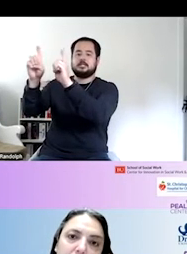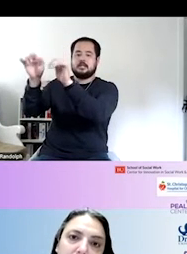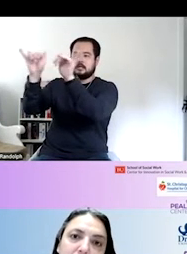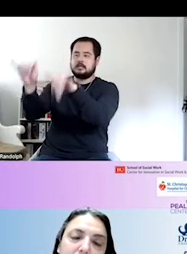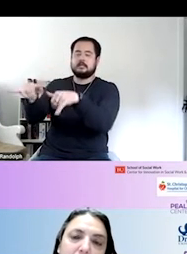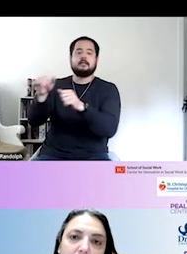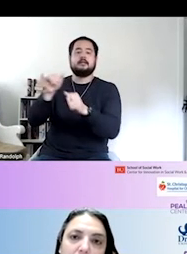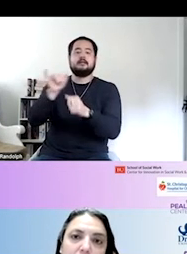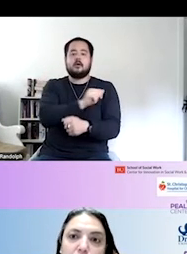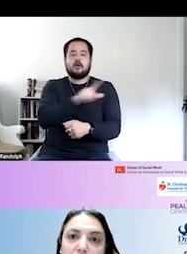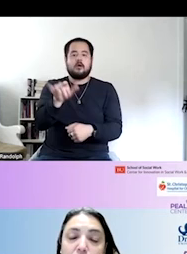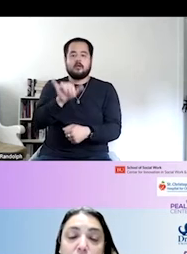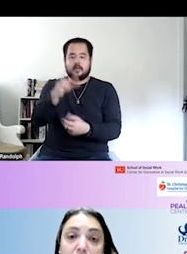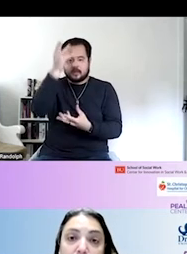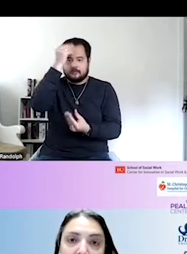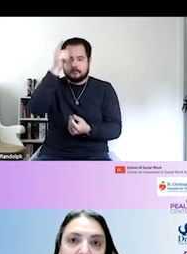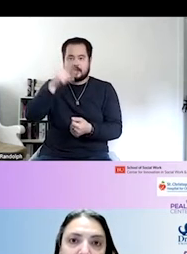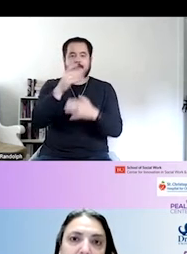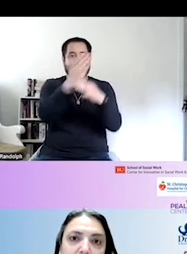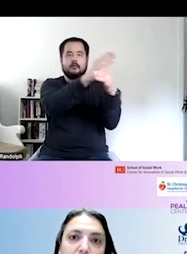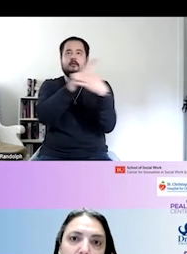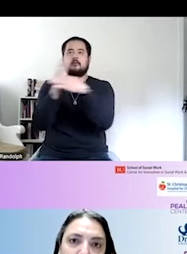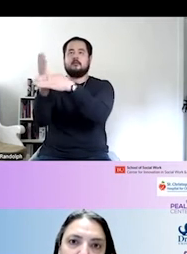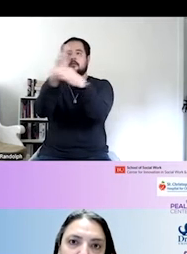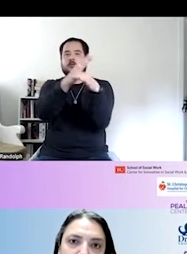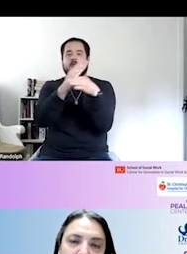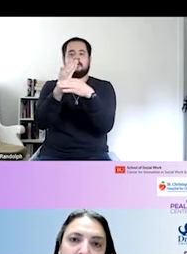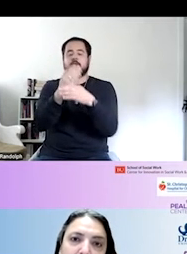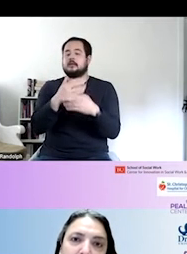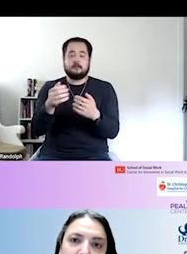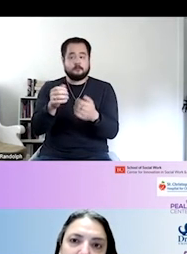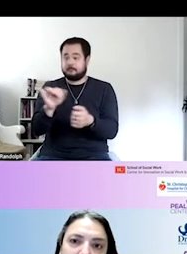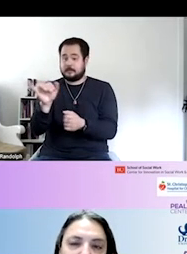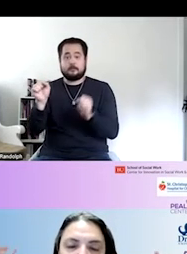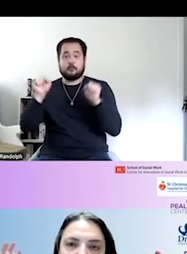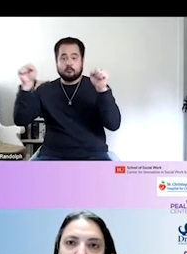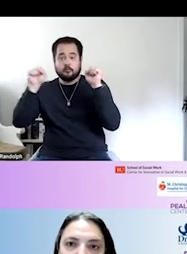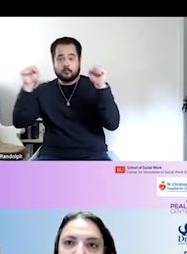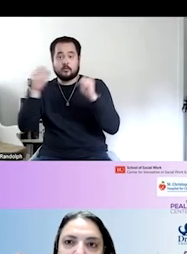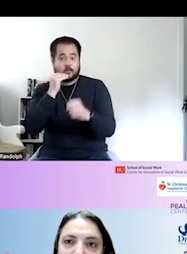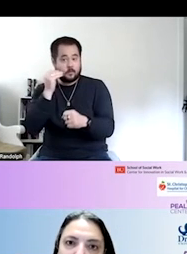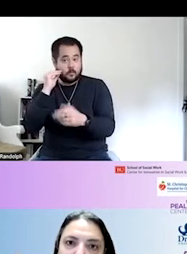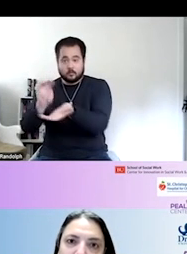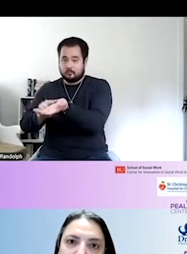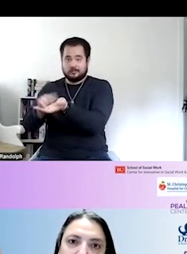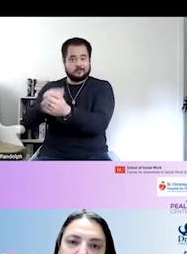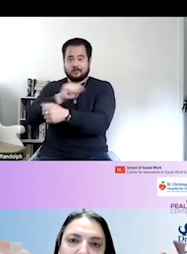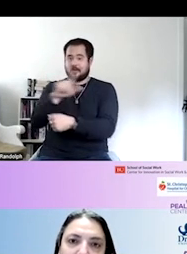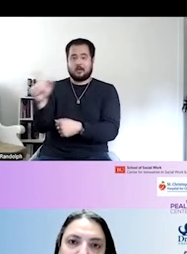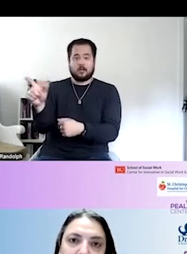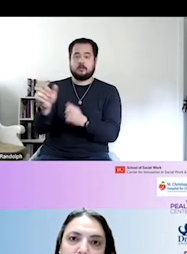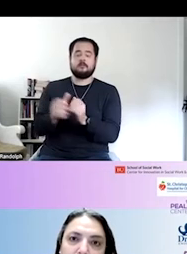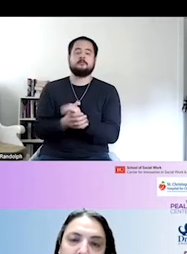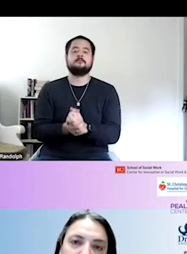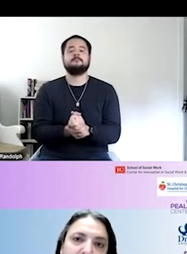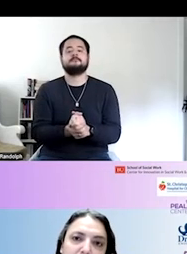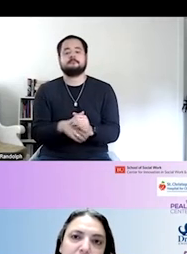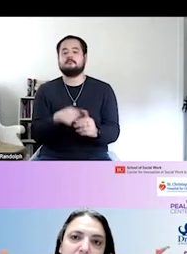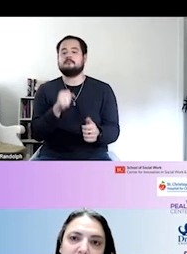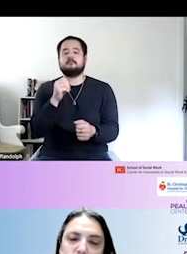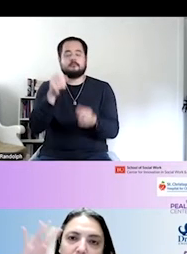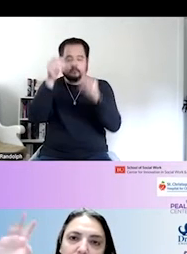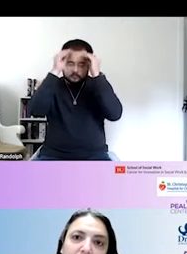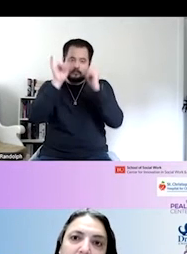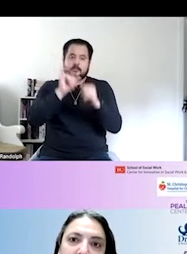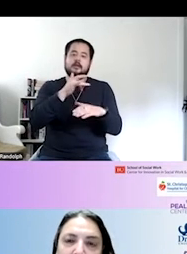of their time, as well as recreation, home nursing. So you think back to that slide that I had earlier with the neighborhood and all the different